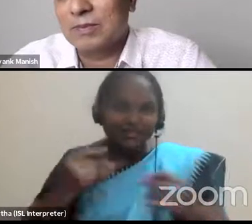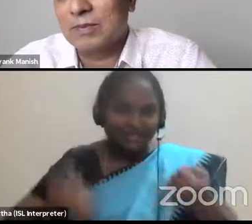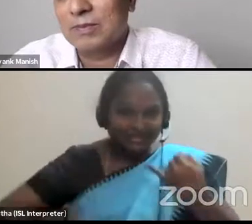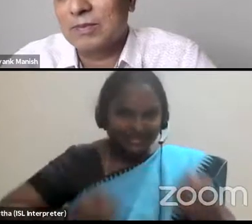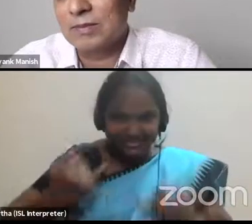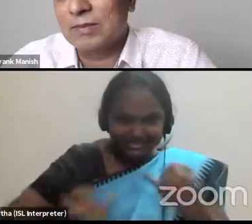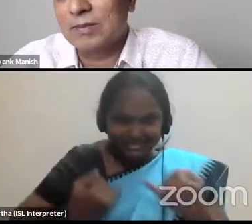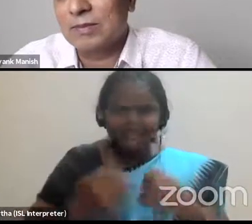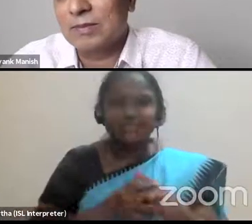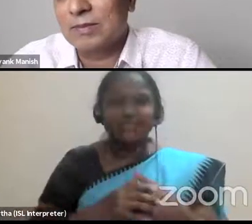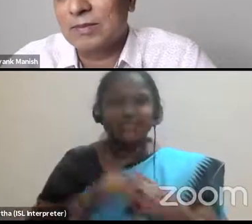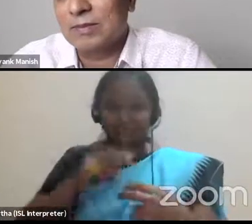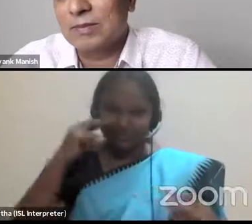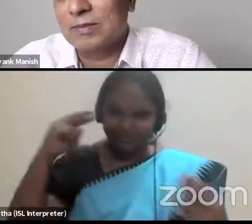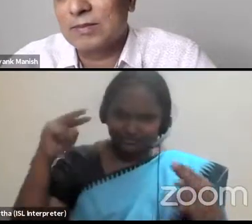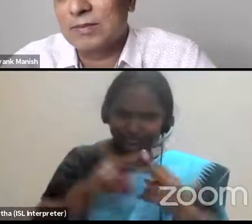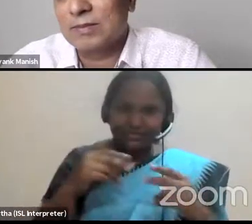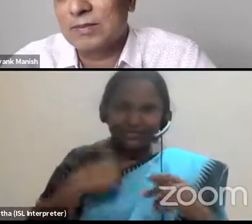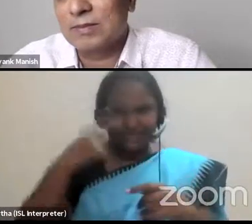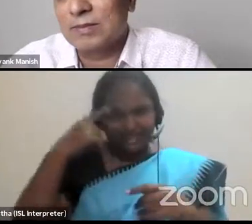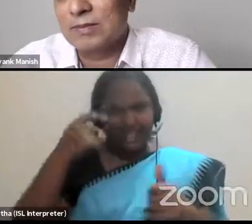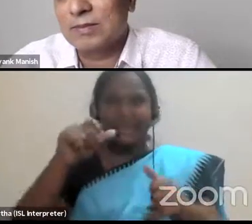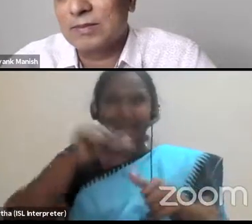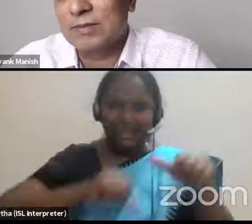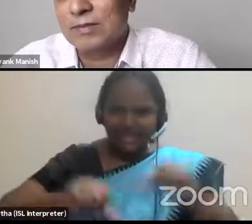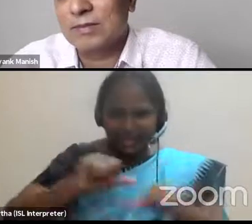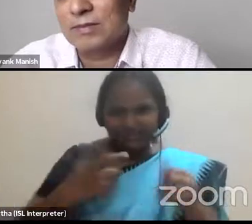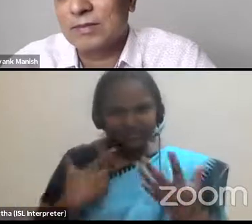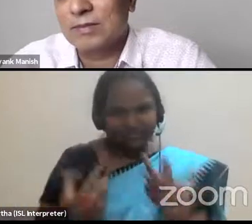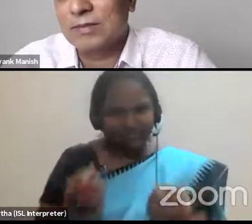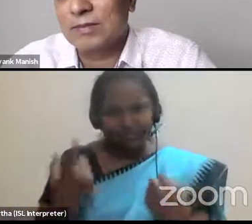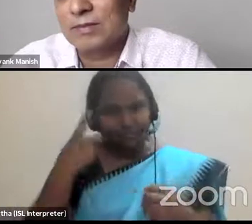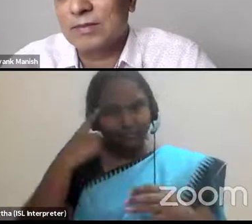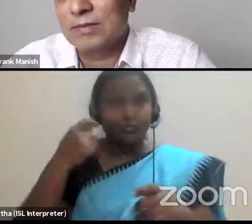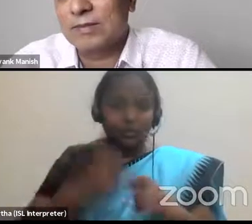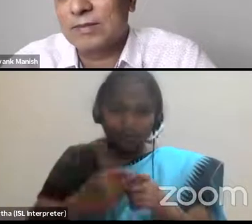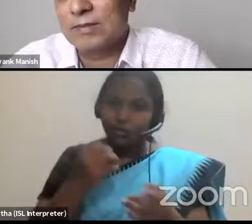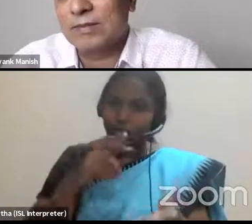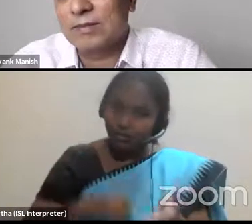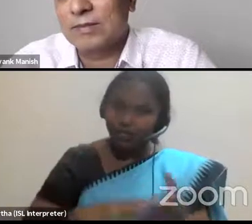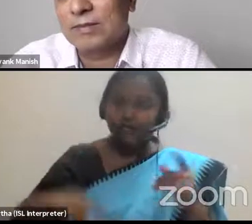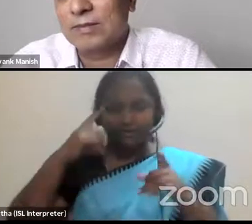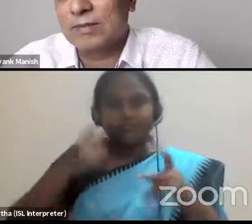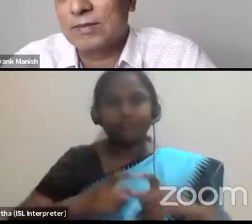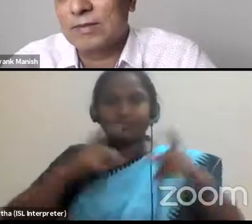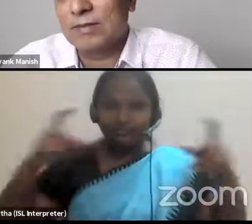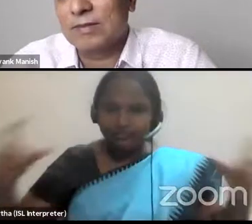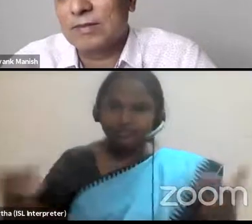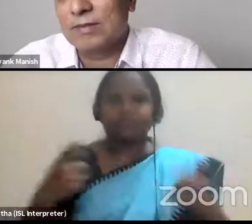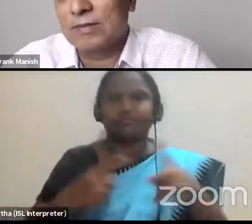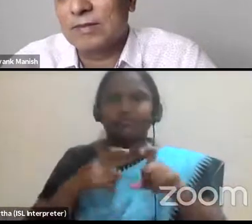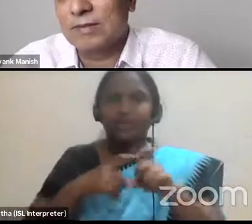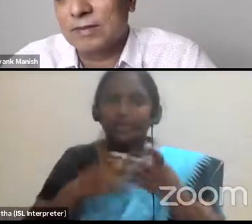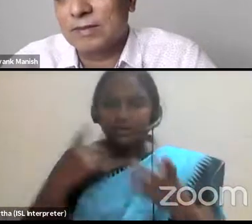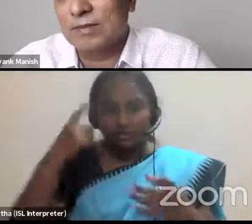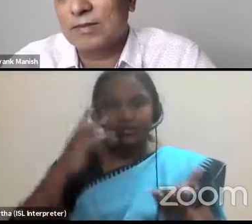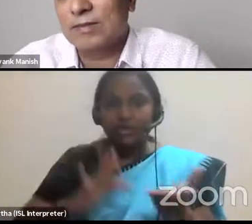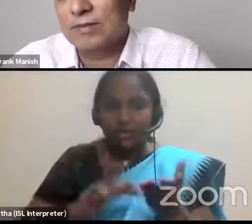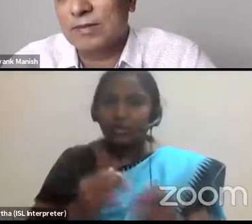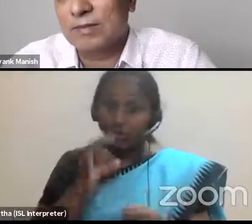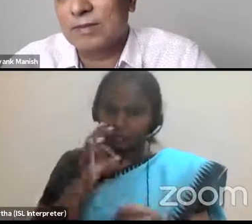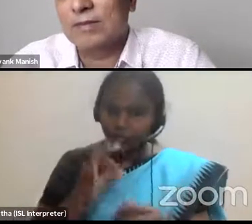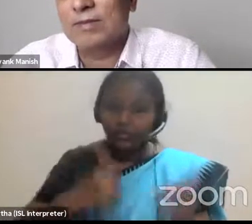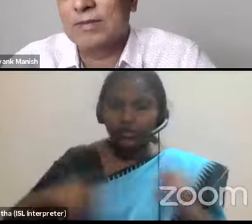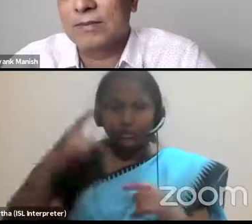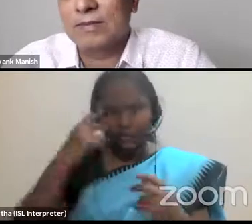problem to look at from Accenture Labs. And we have been working on a broader agenda of something called technology for good. And